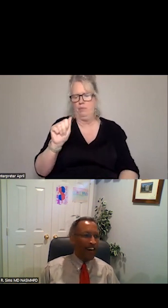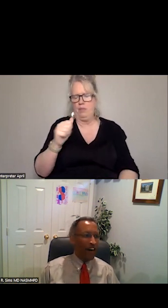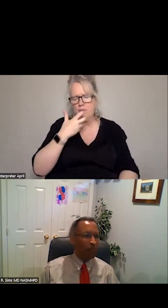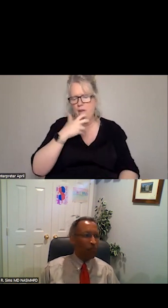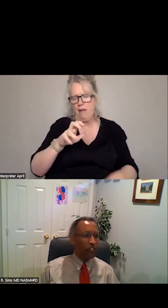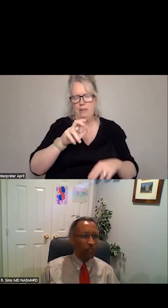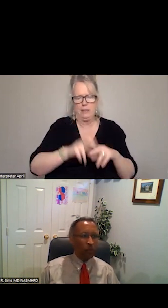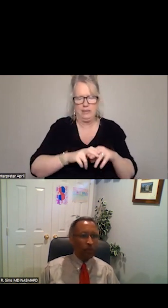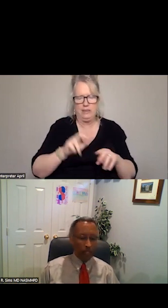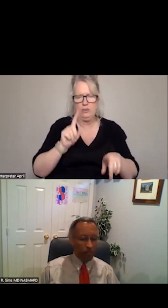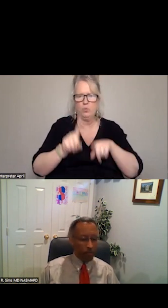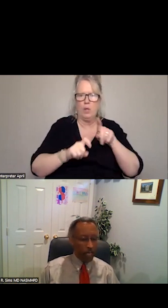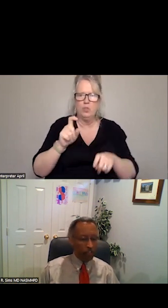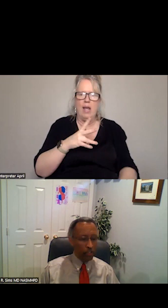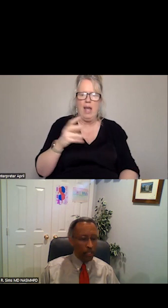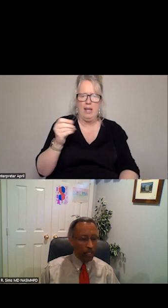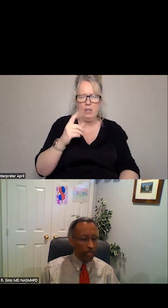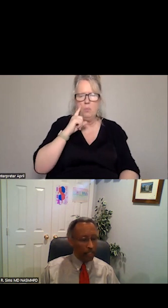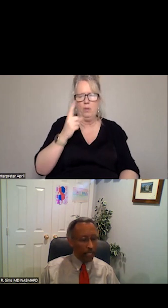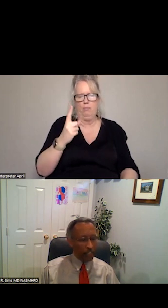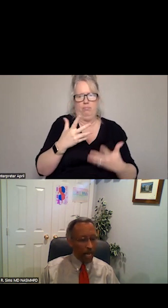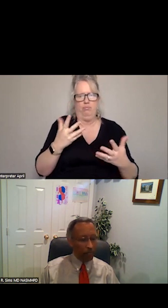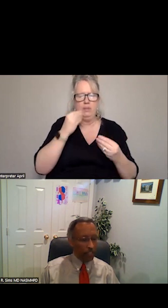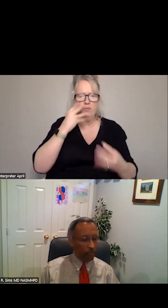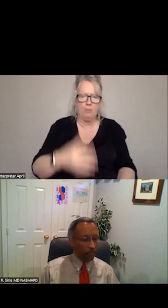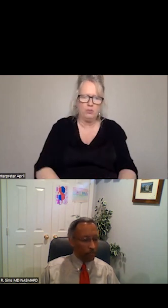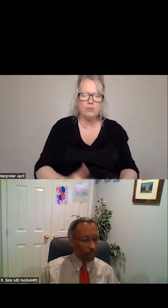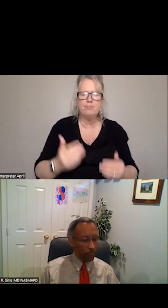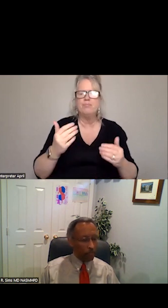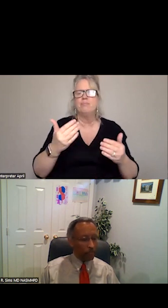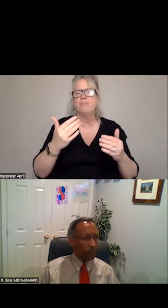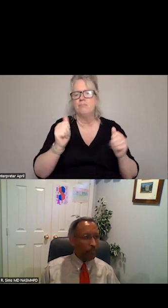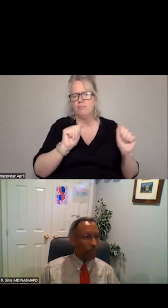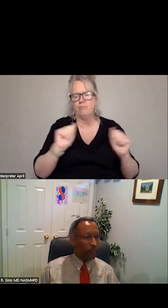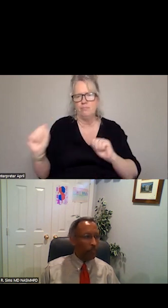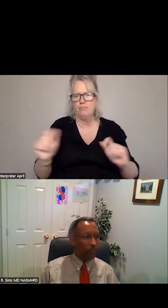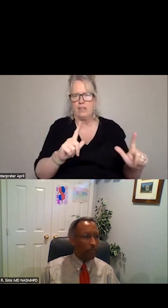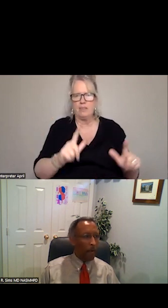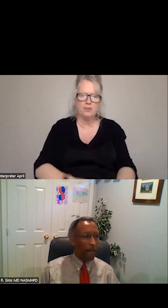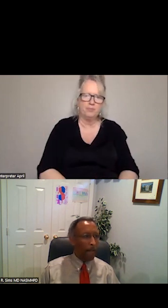otherwise, rich with information. And next slide, please.